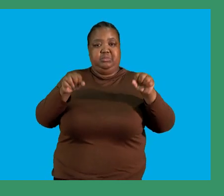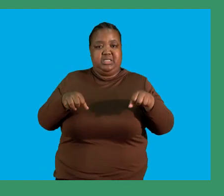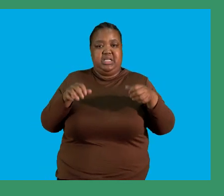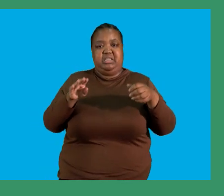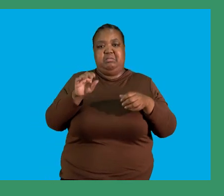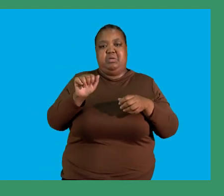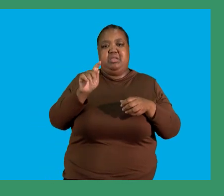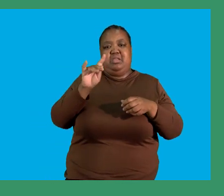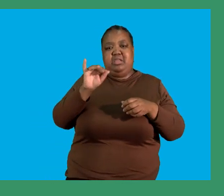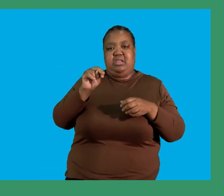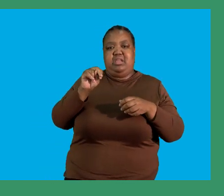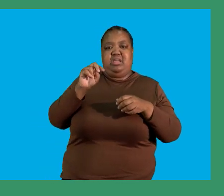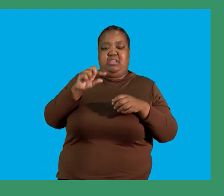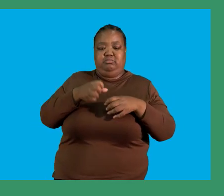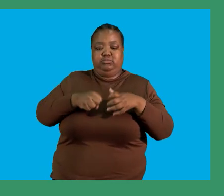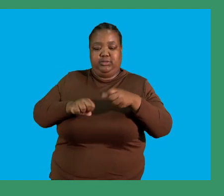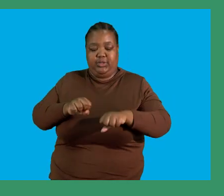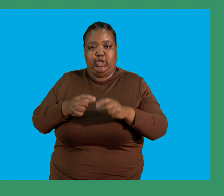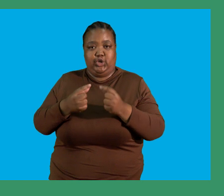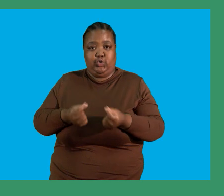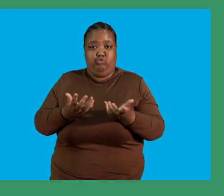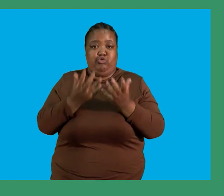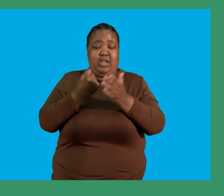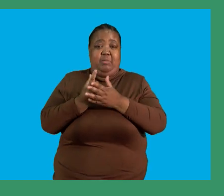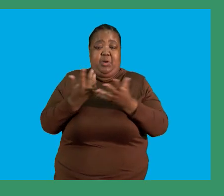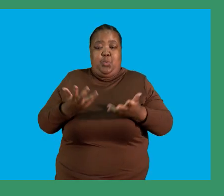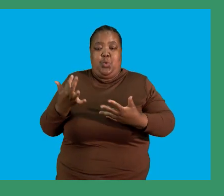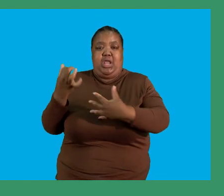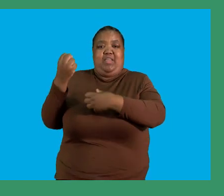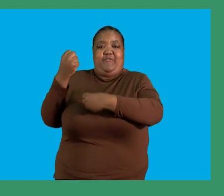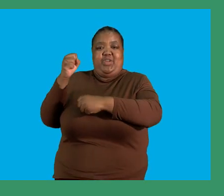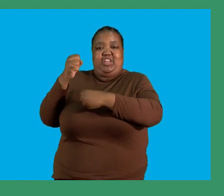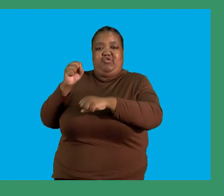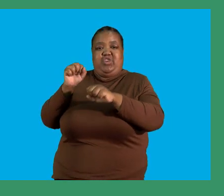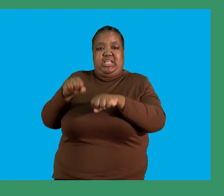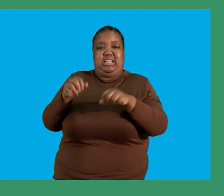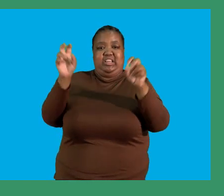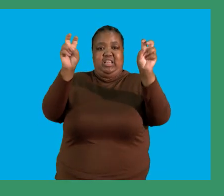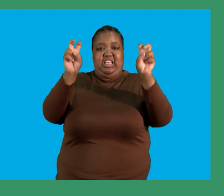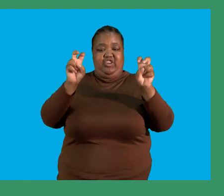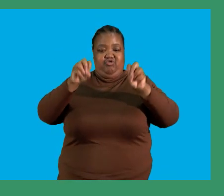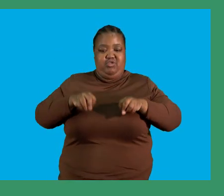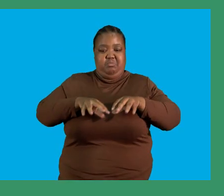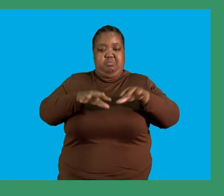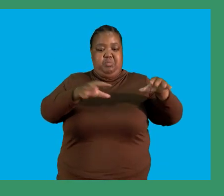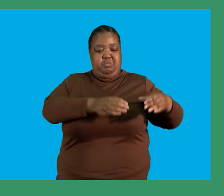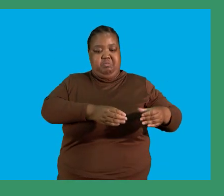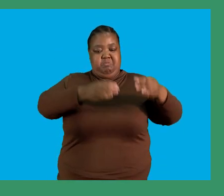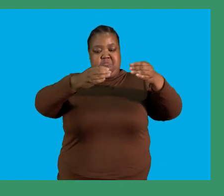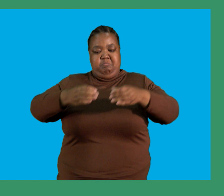We have baking as well. And then these things happen in factories. We also